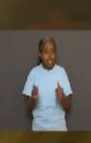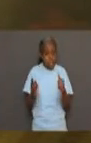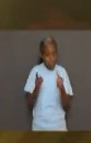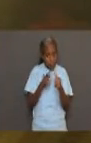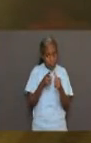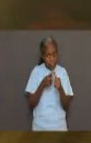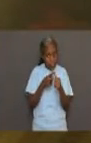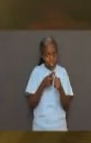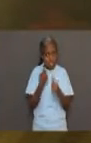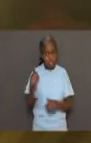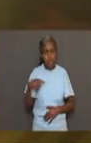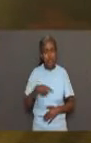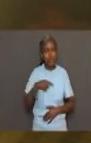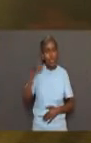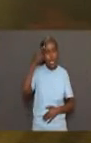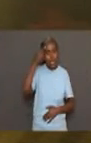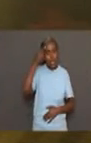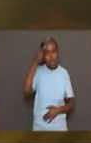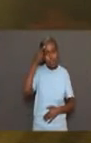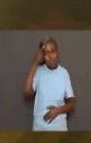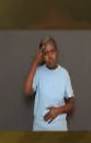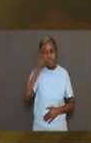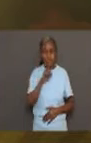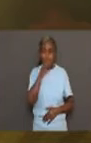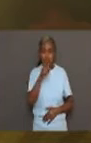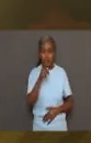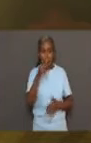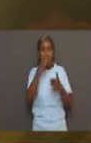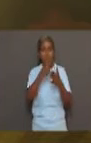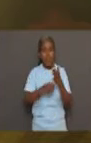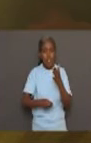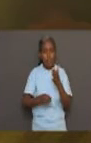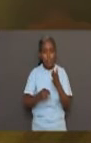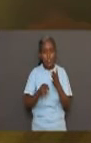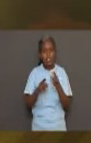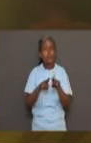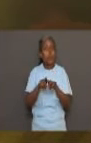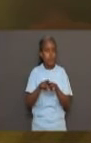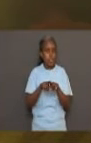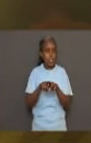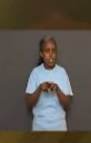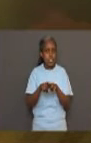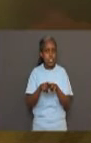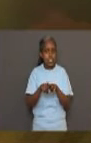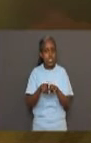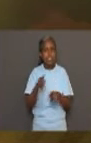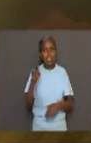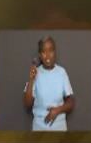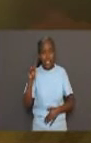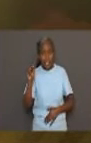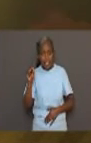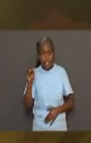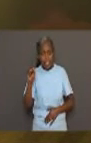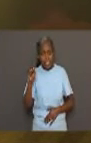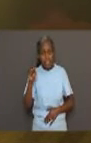First, we assume the truth value of the premise, that n